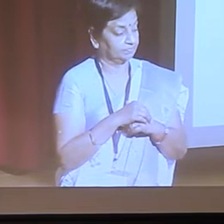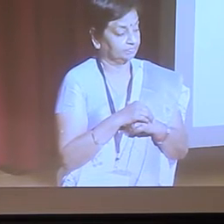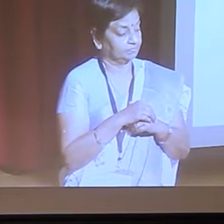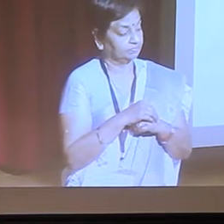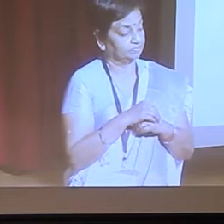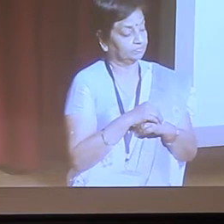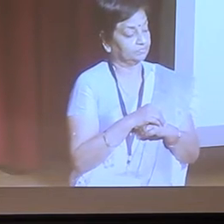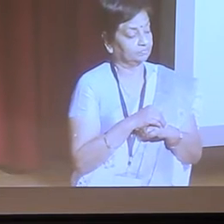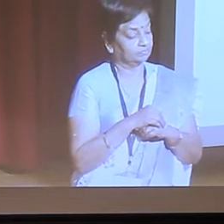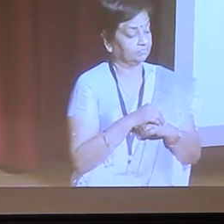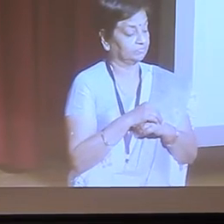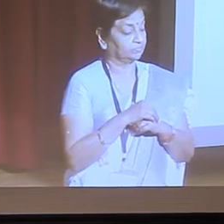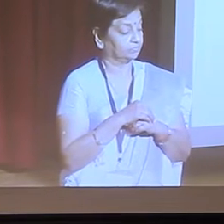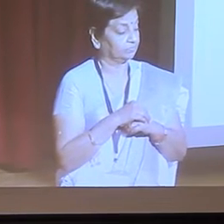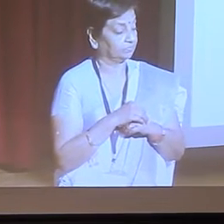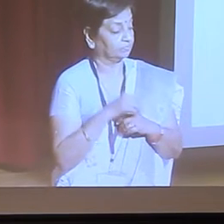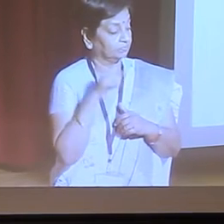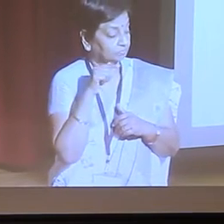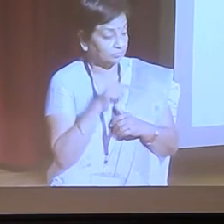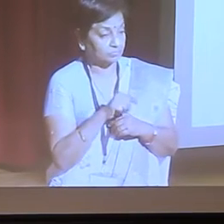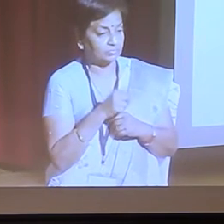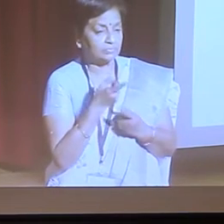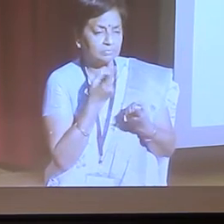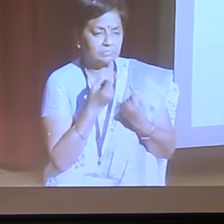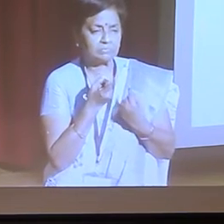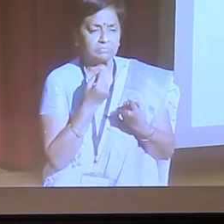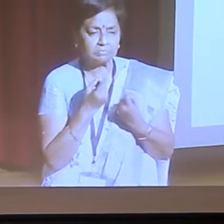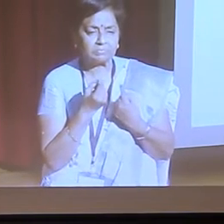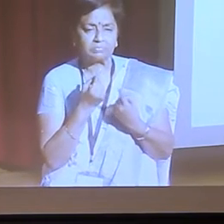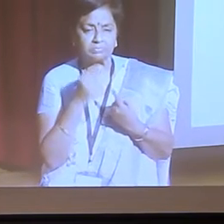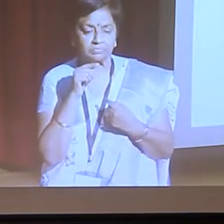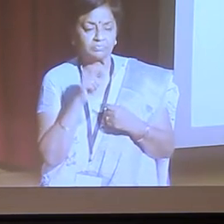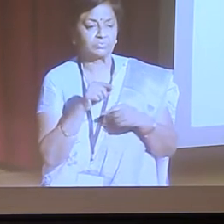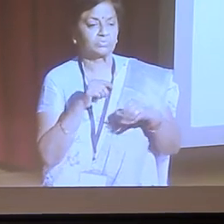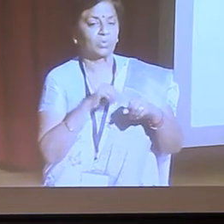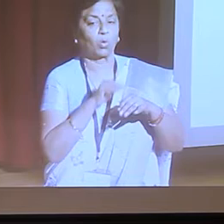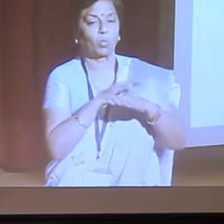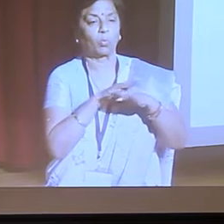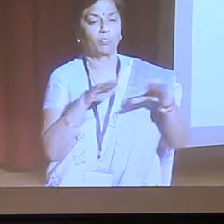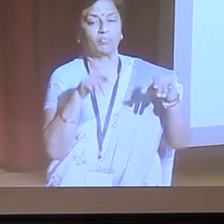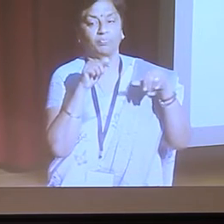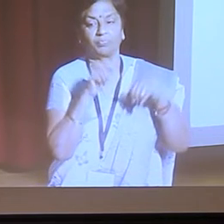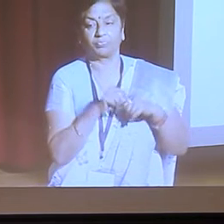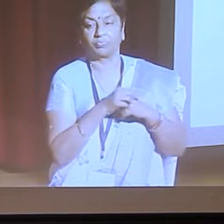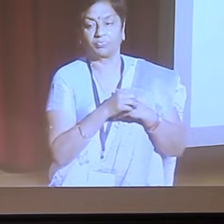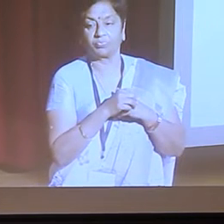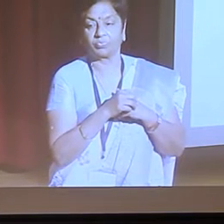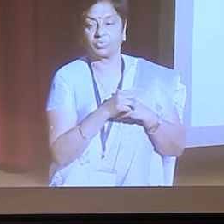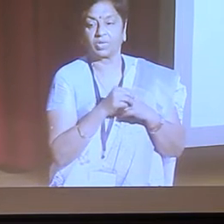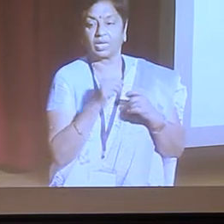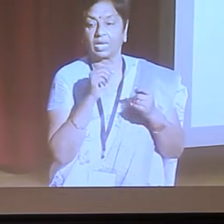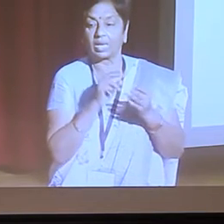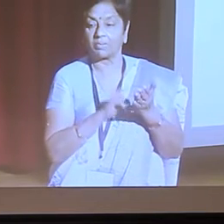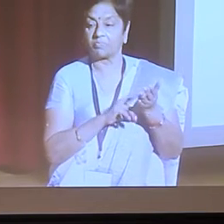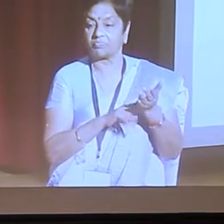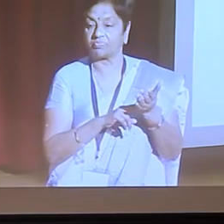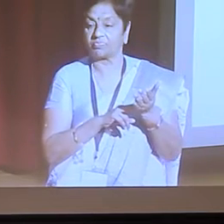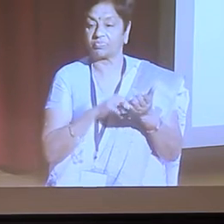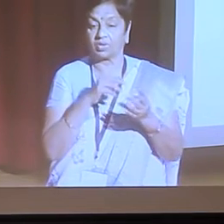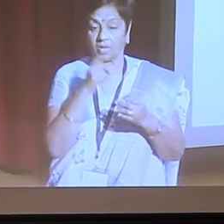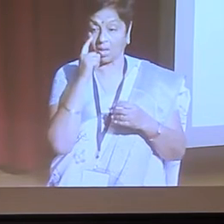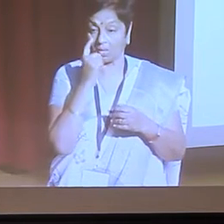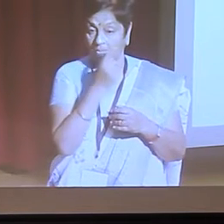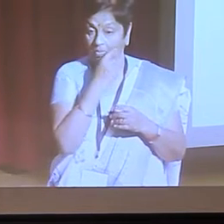graphics, and new devices providing audio output, that is audio description, to give